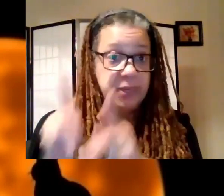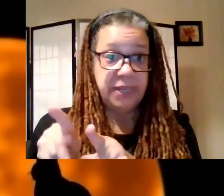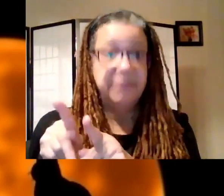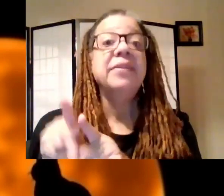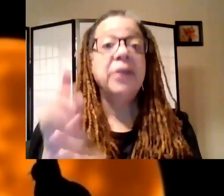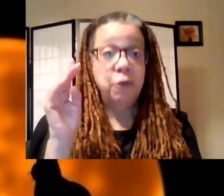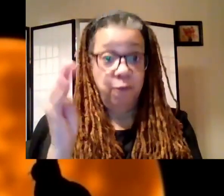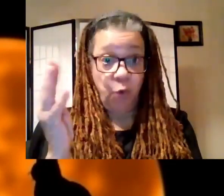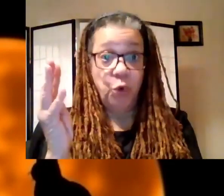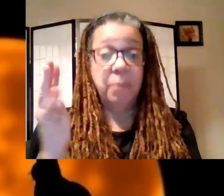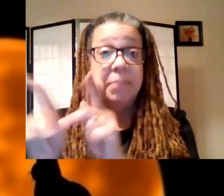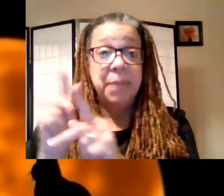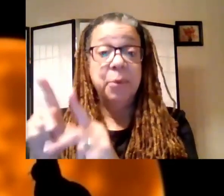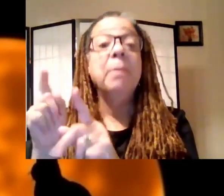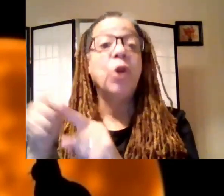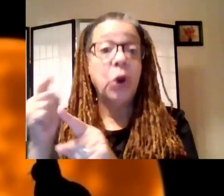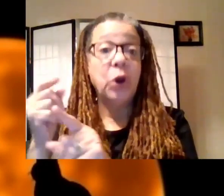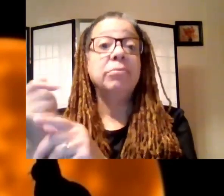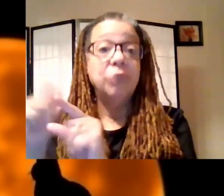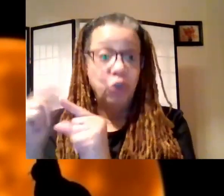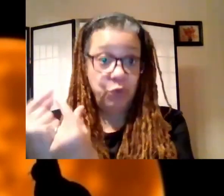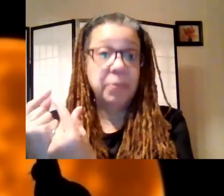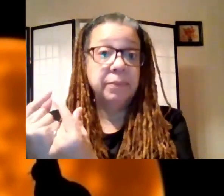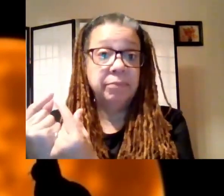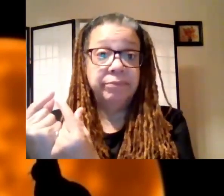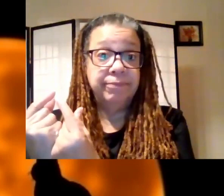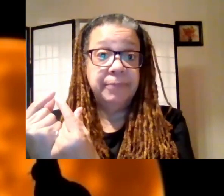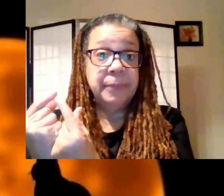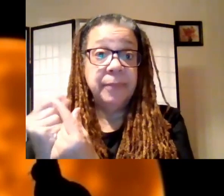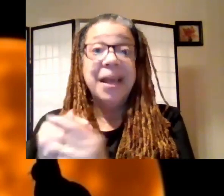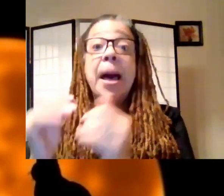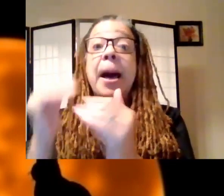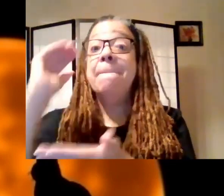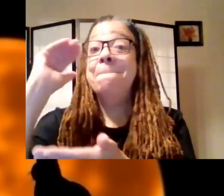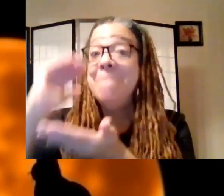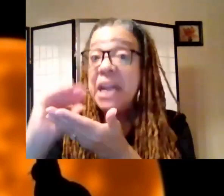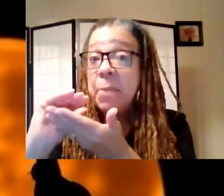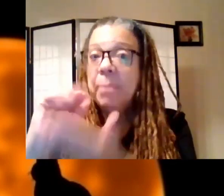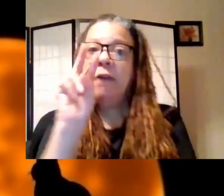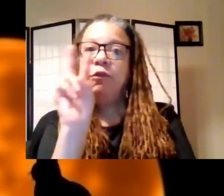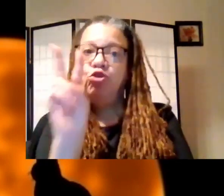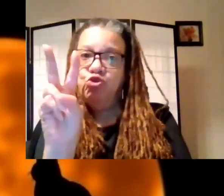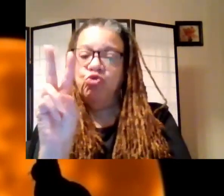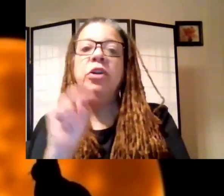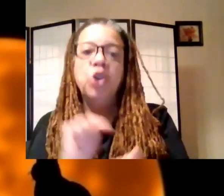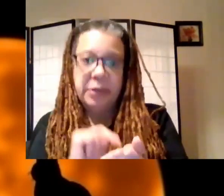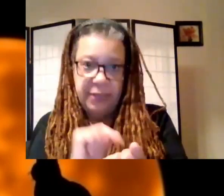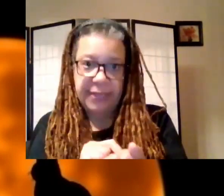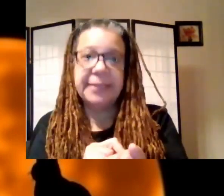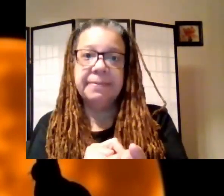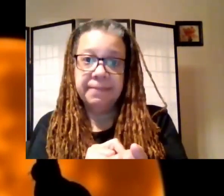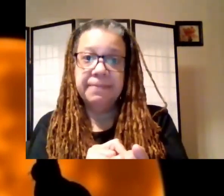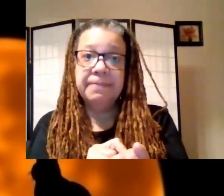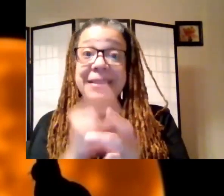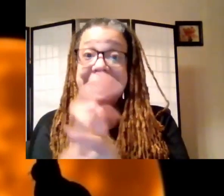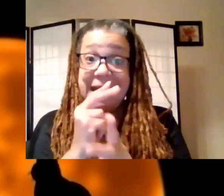per session. At least, no, a minimum of 2 nurses to take care of the